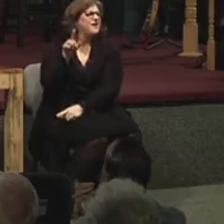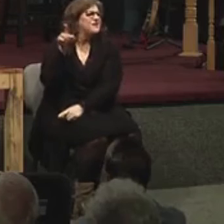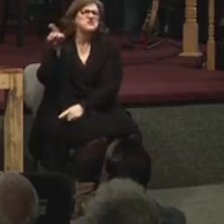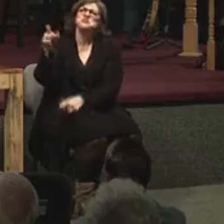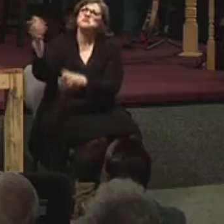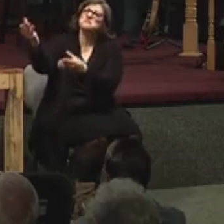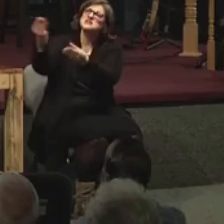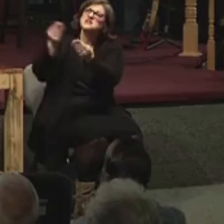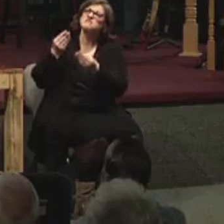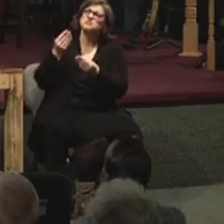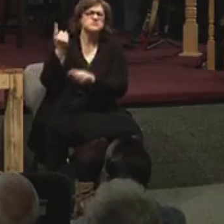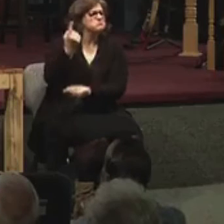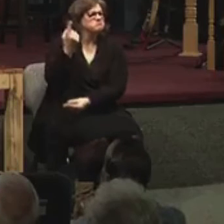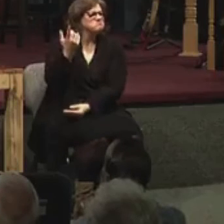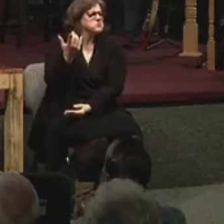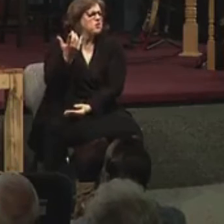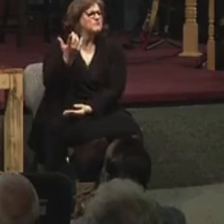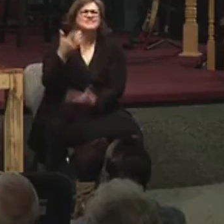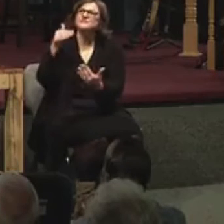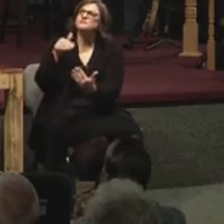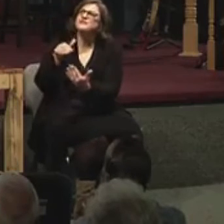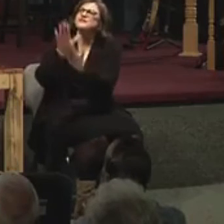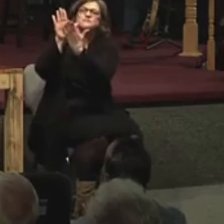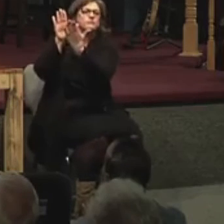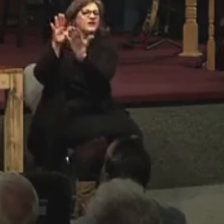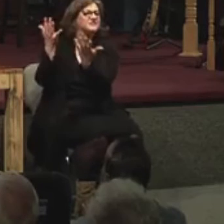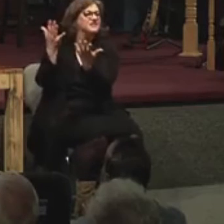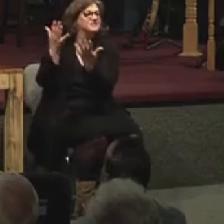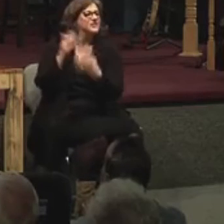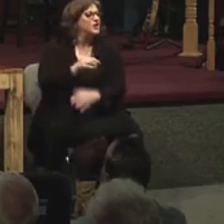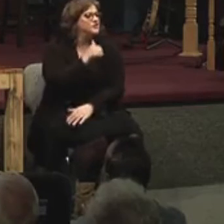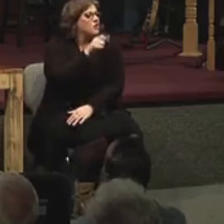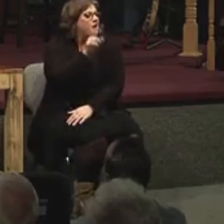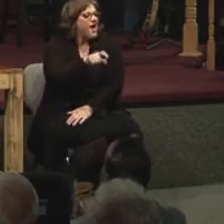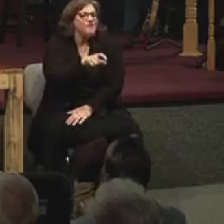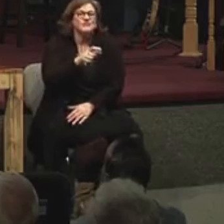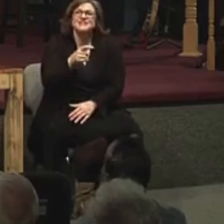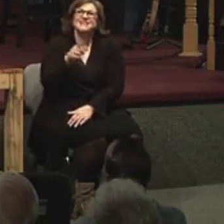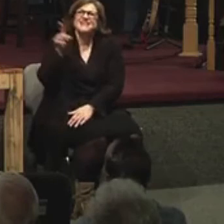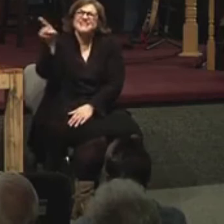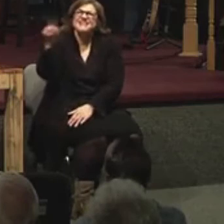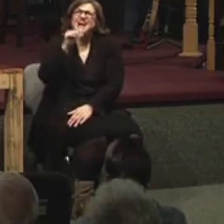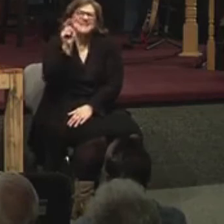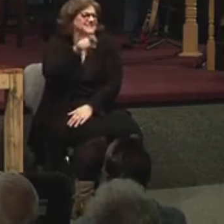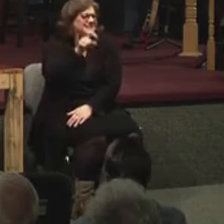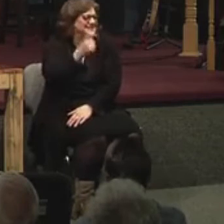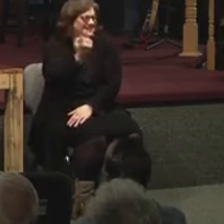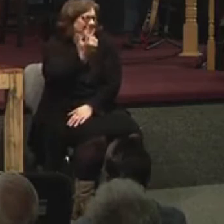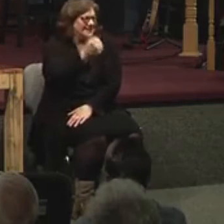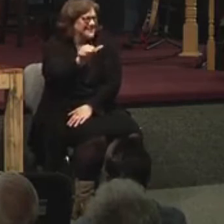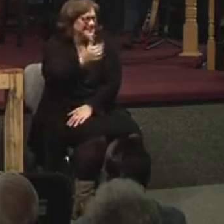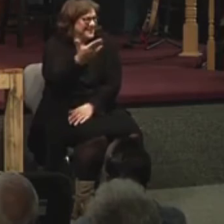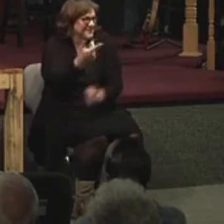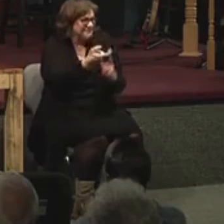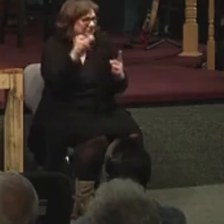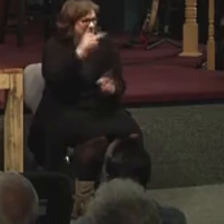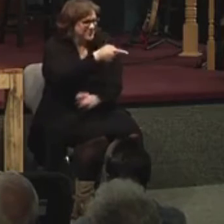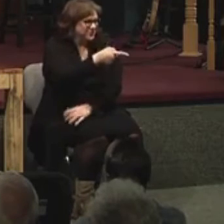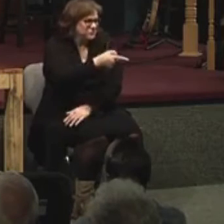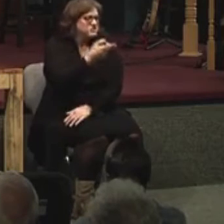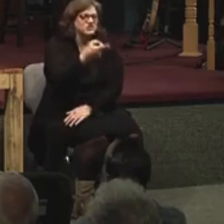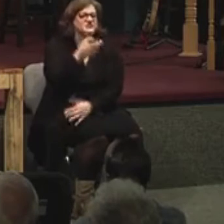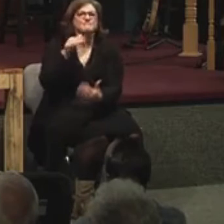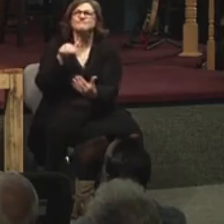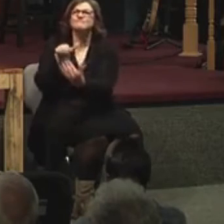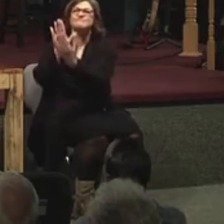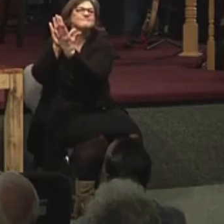presence. He's not expecting you to do anything for him. He doesn't need anything from you. Just be present with him. You